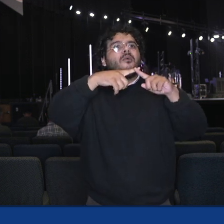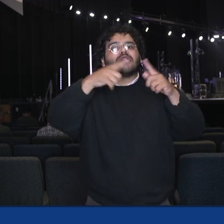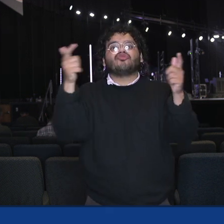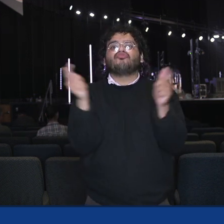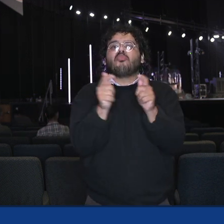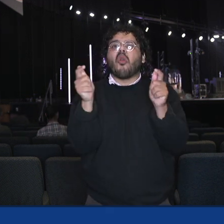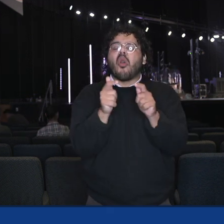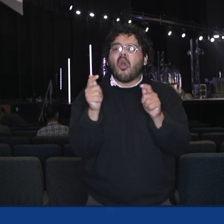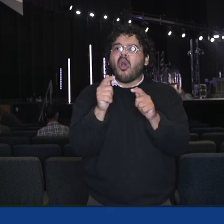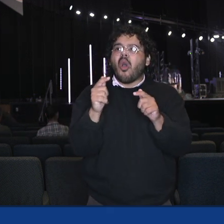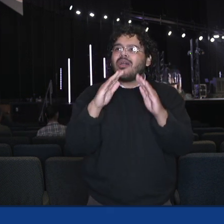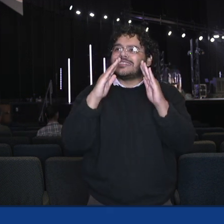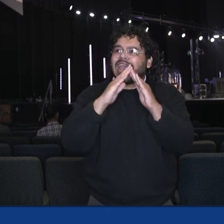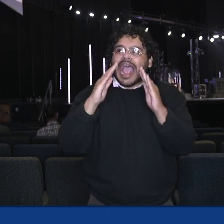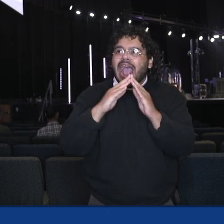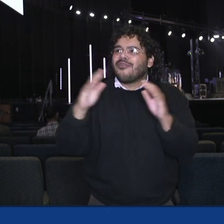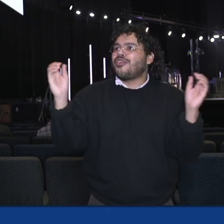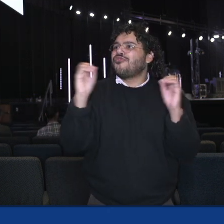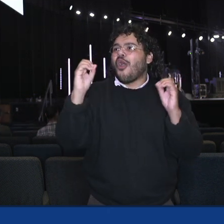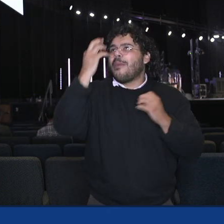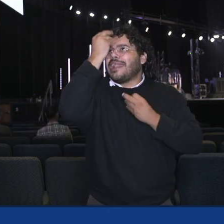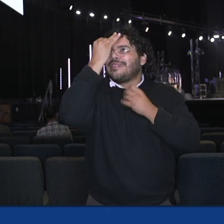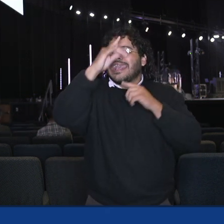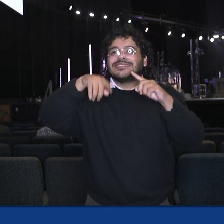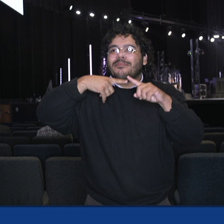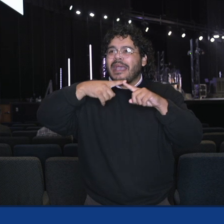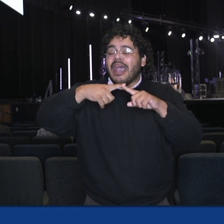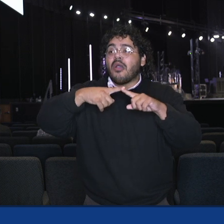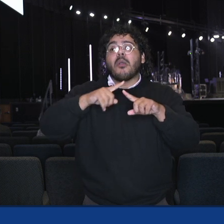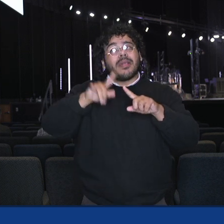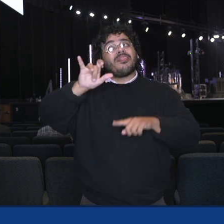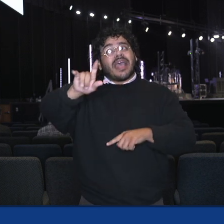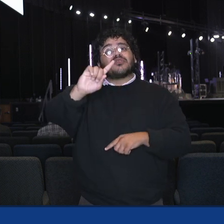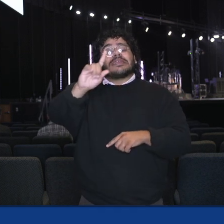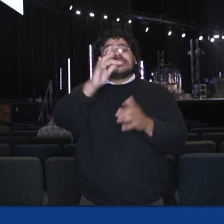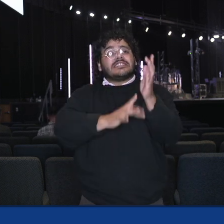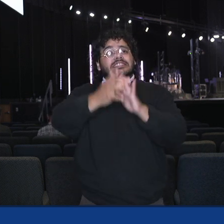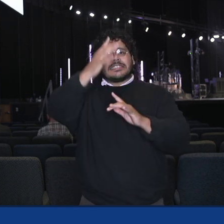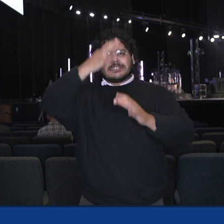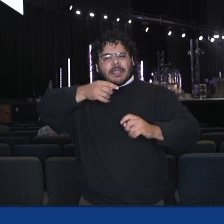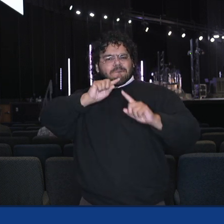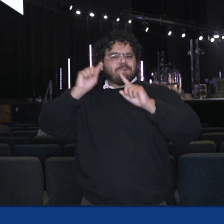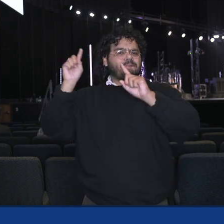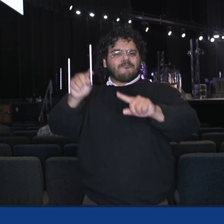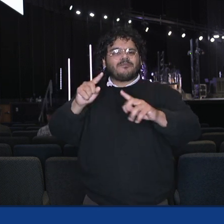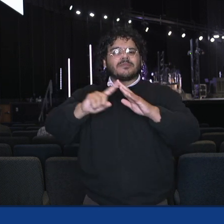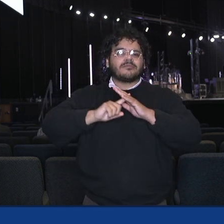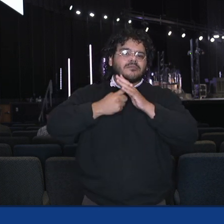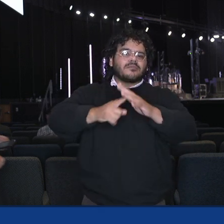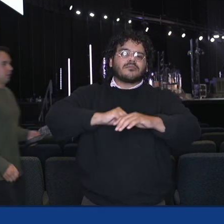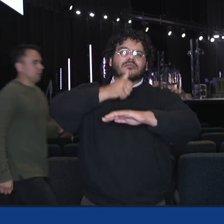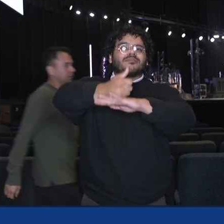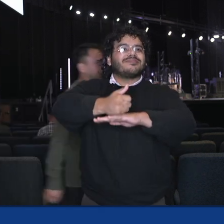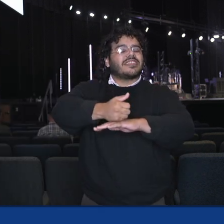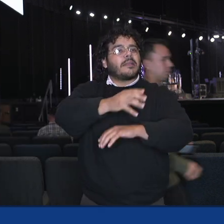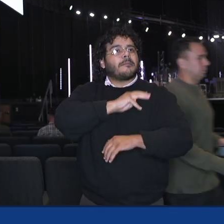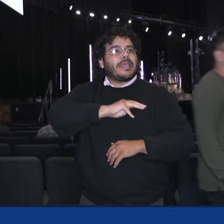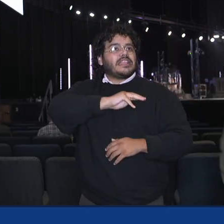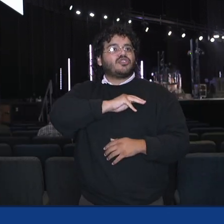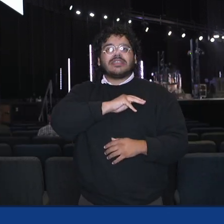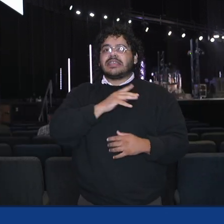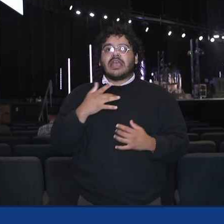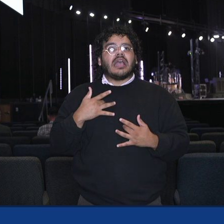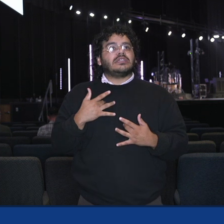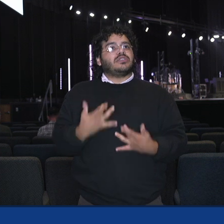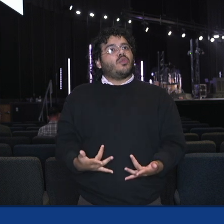anything. Jesus started his extraordinary ministry in an incredibly ordinary